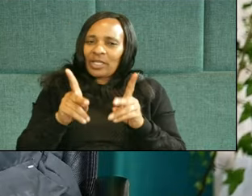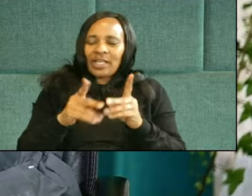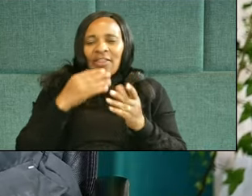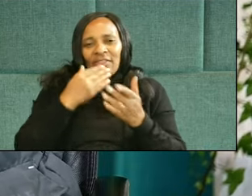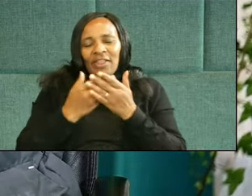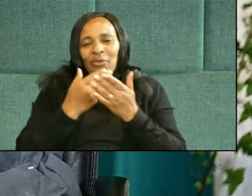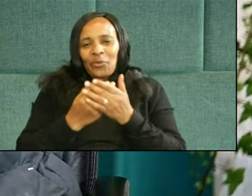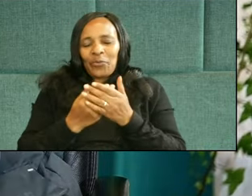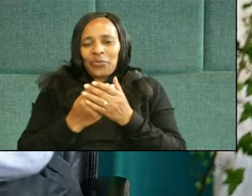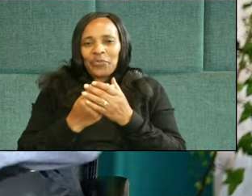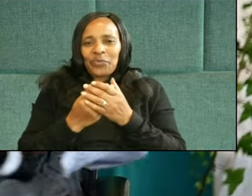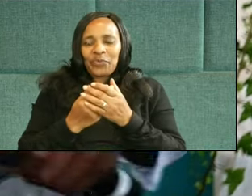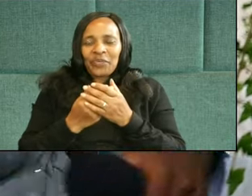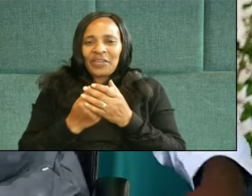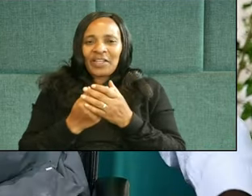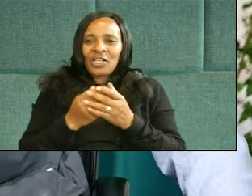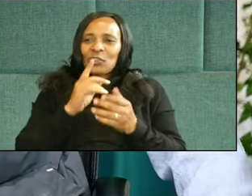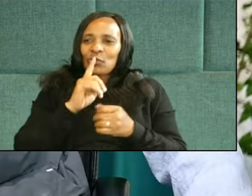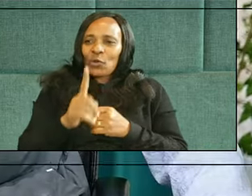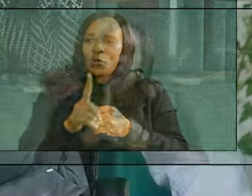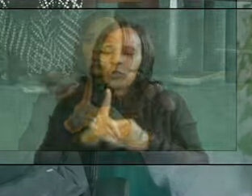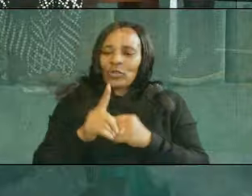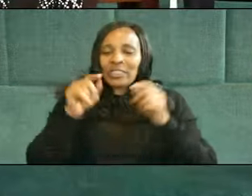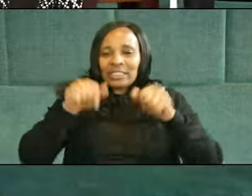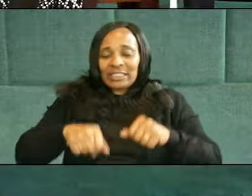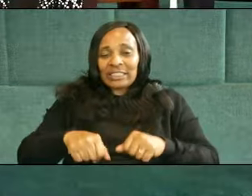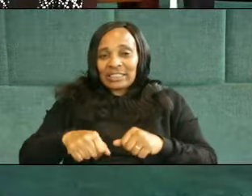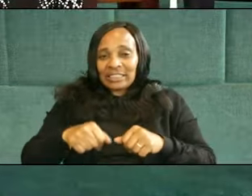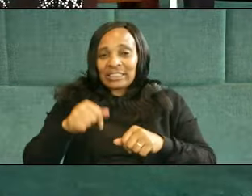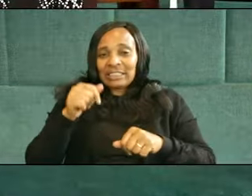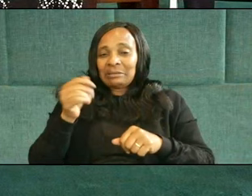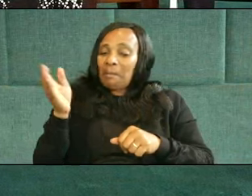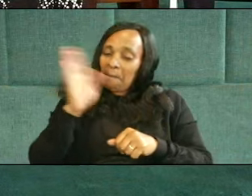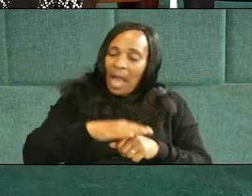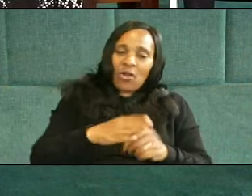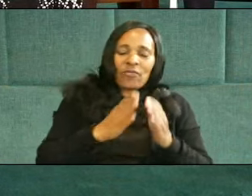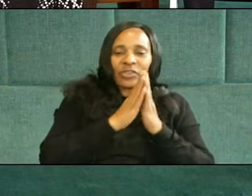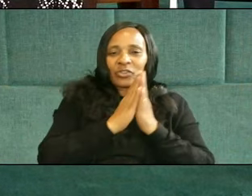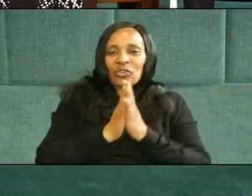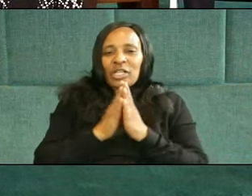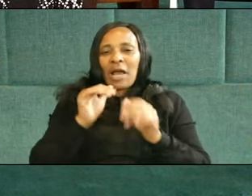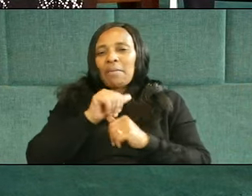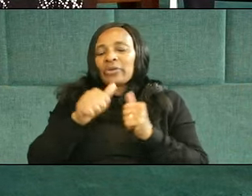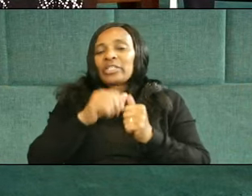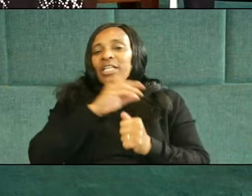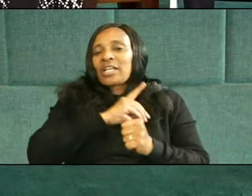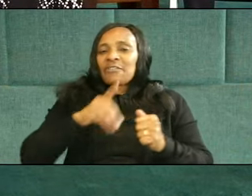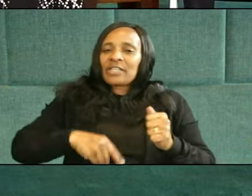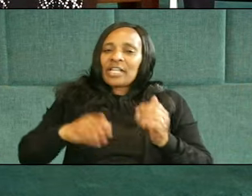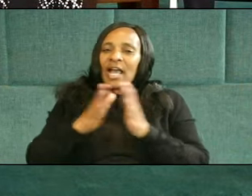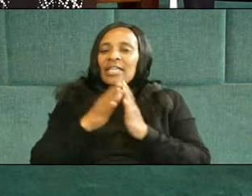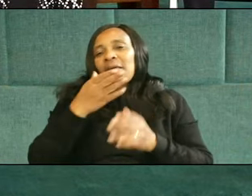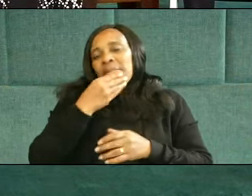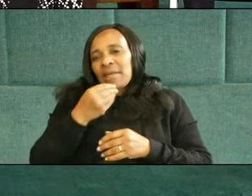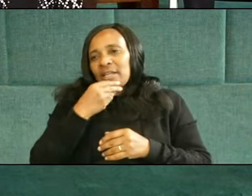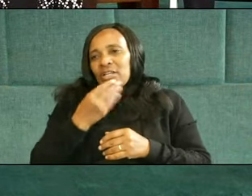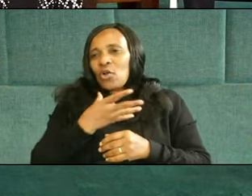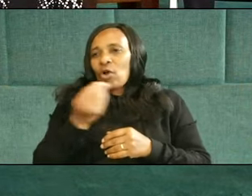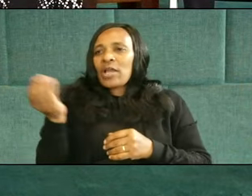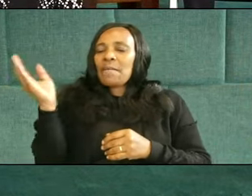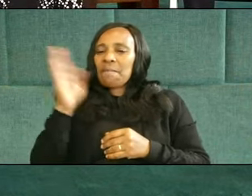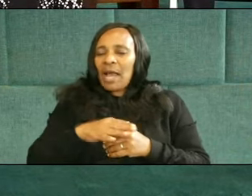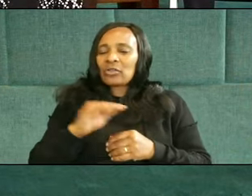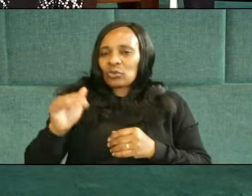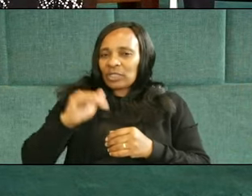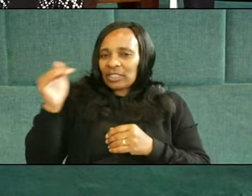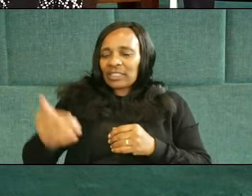Thank you for that. So this ties back to the story about David and his men going back to their city in